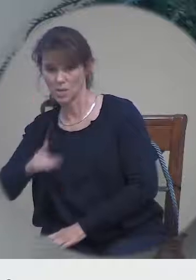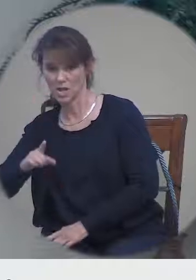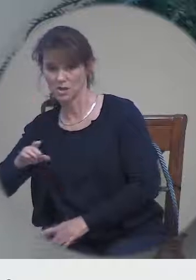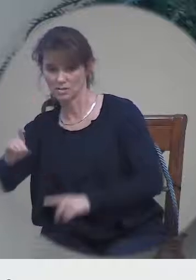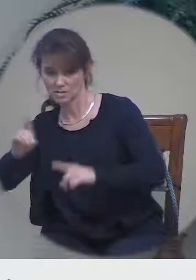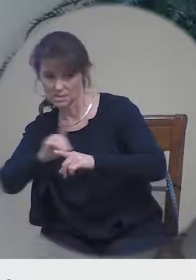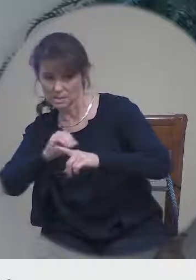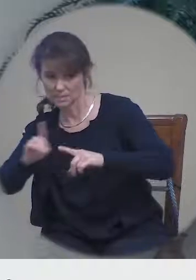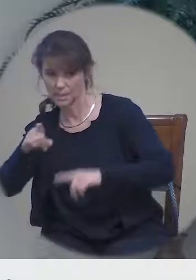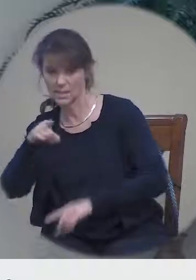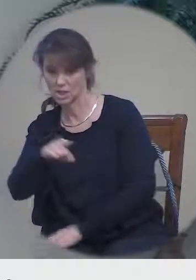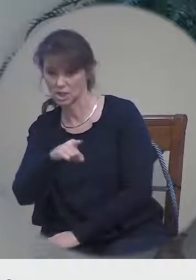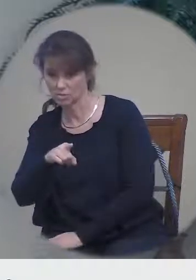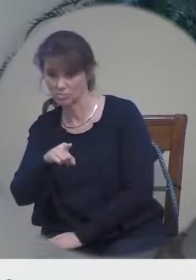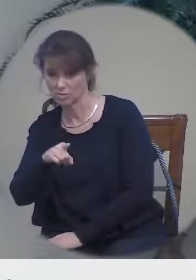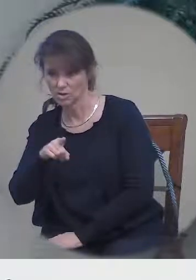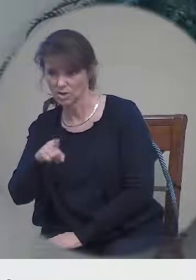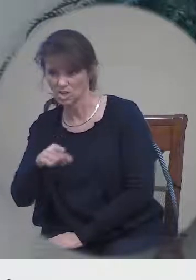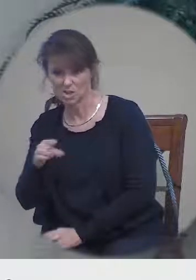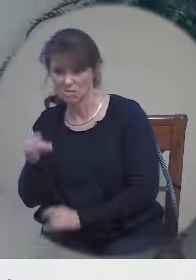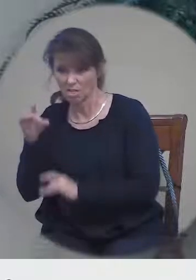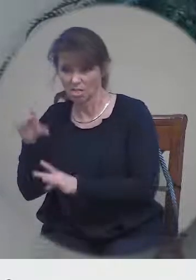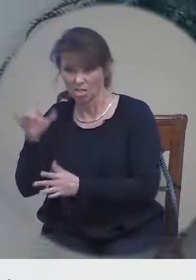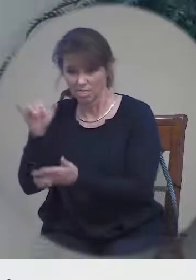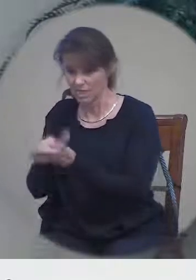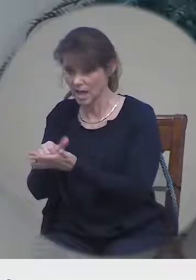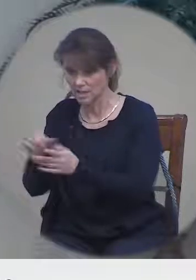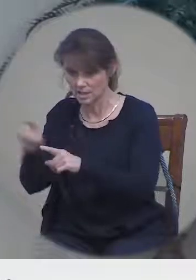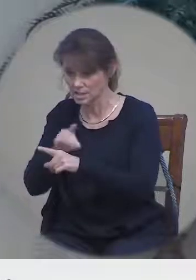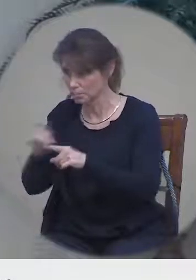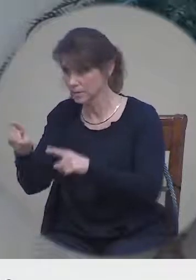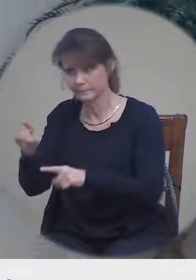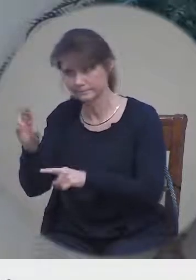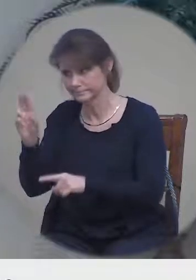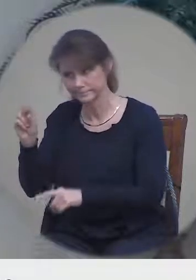lesson, if you remember, about chastisement.